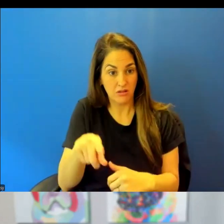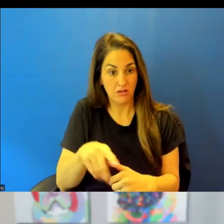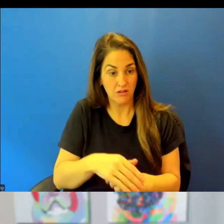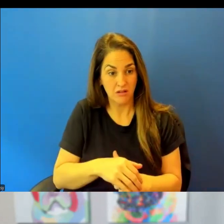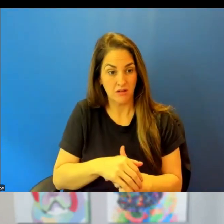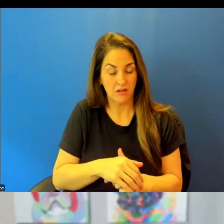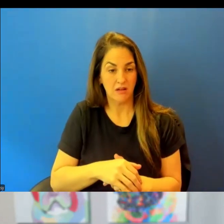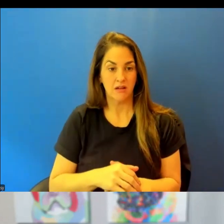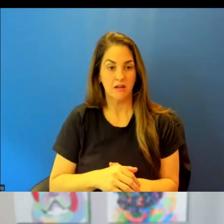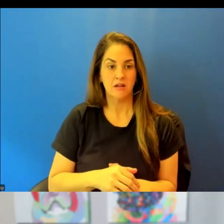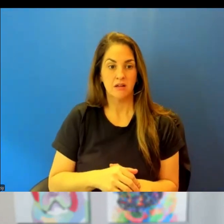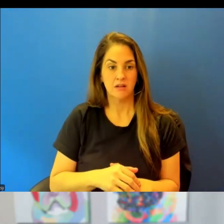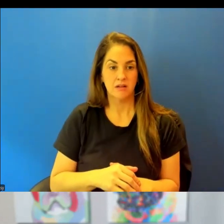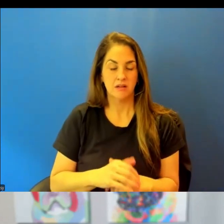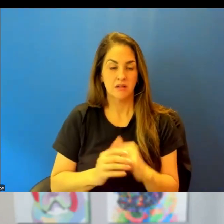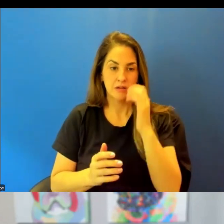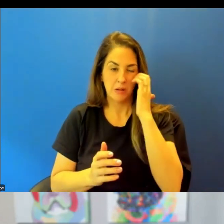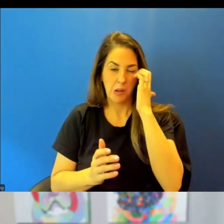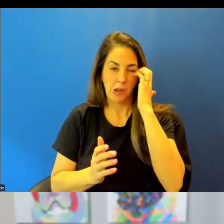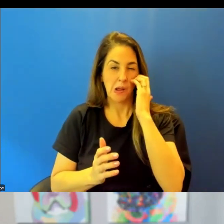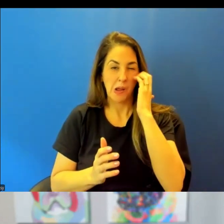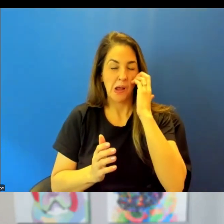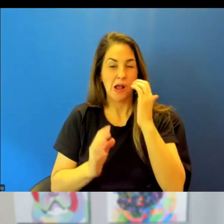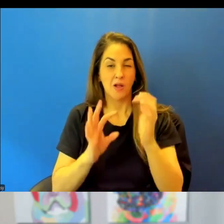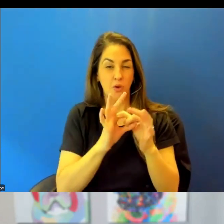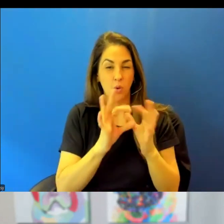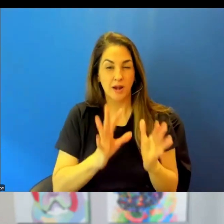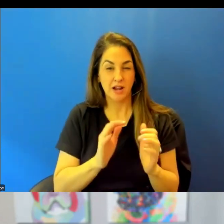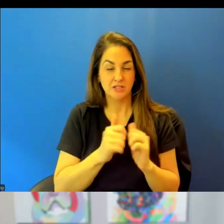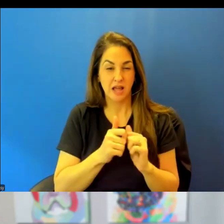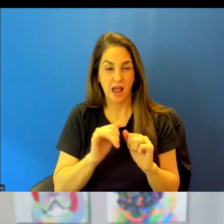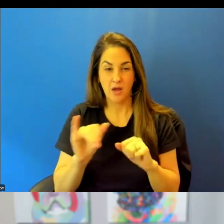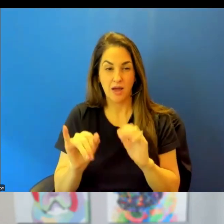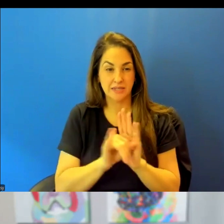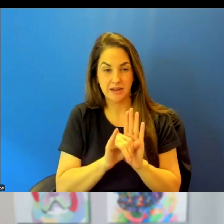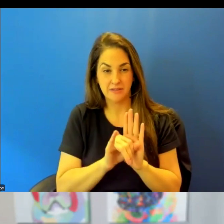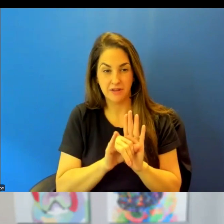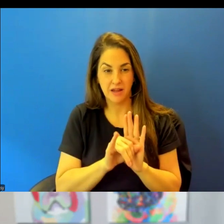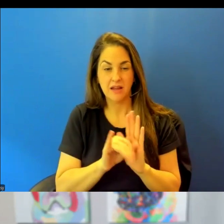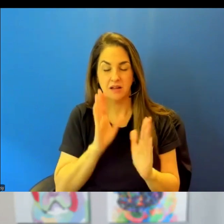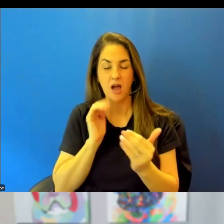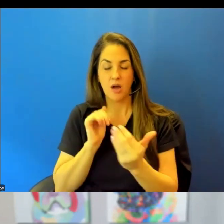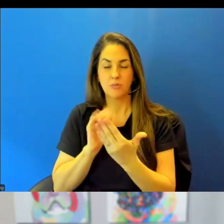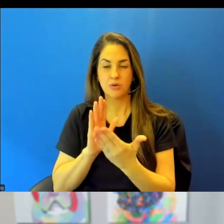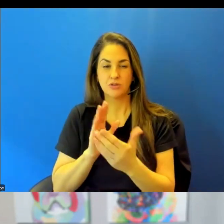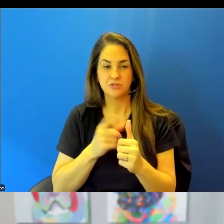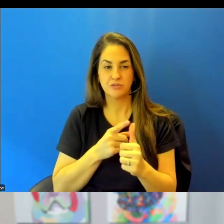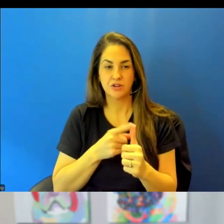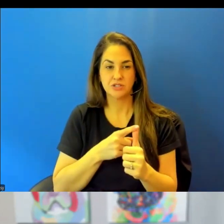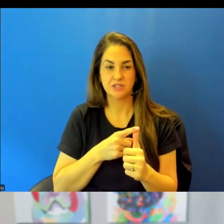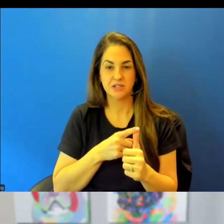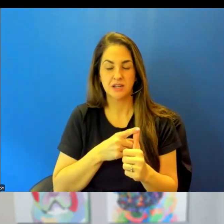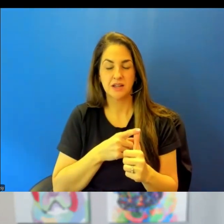So, how the coordinator is identified, I'll approach that question first.